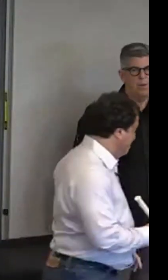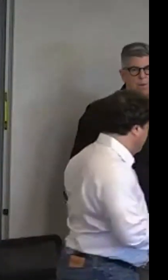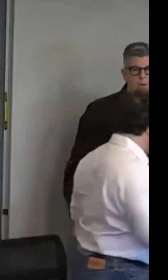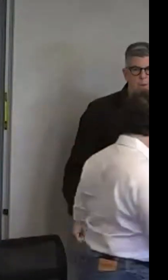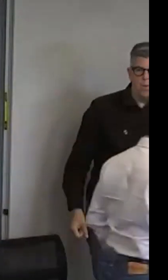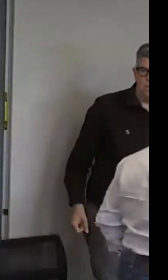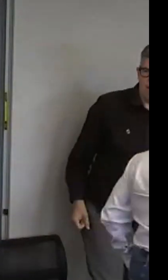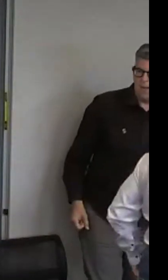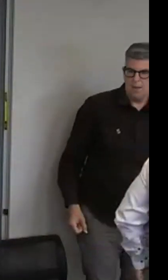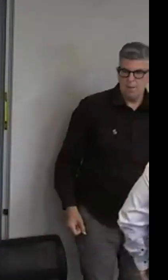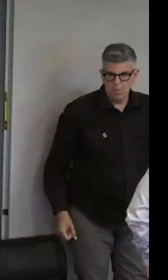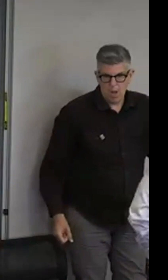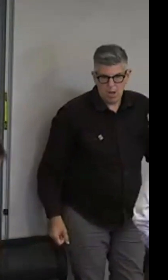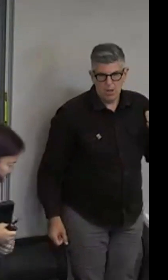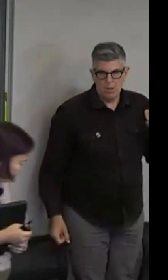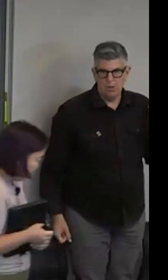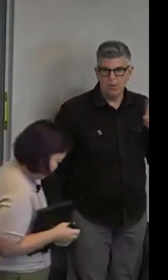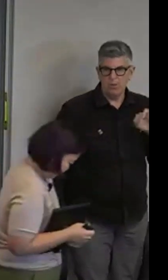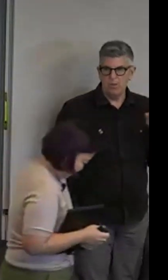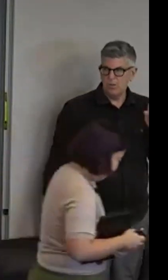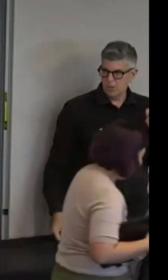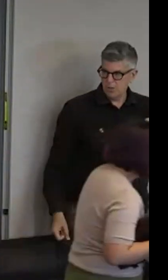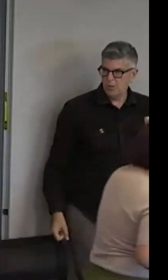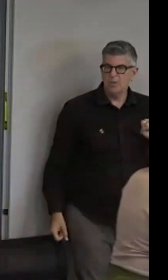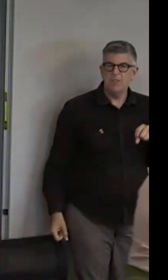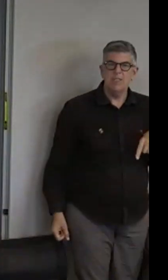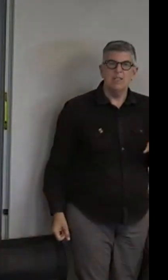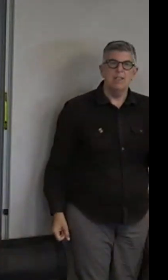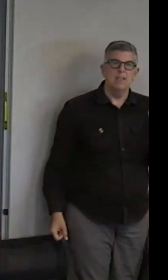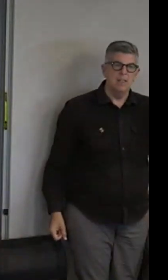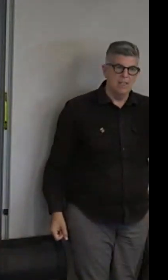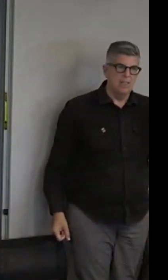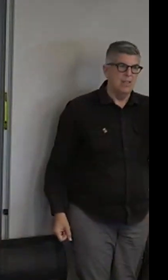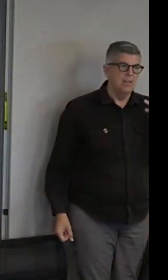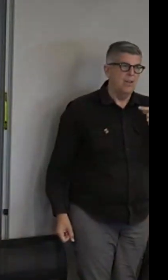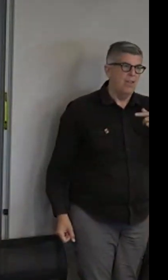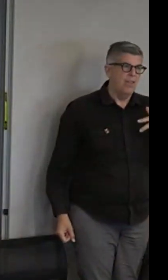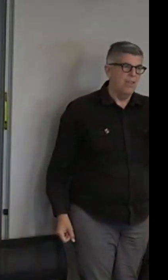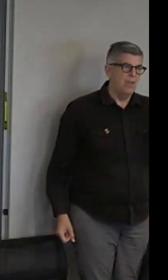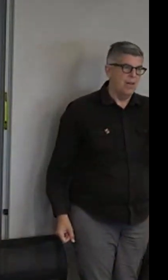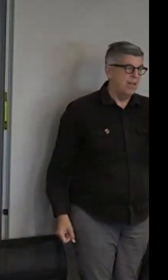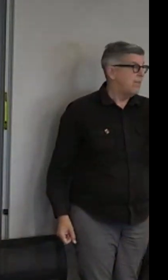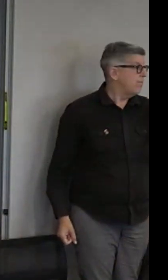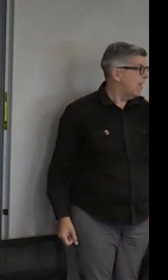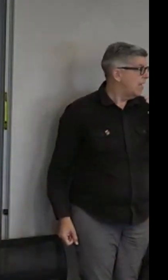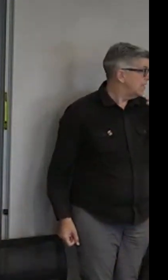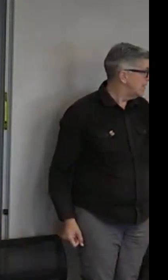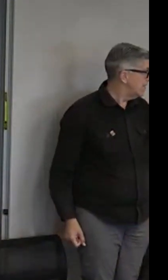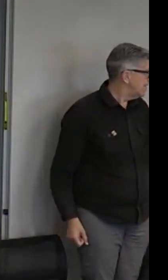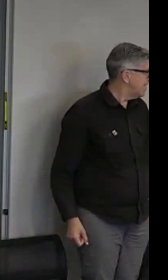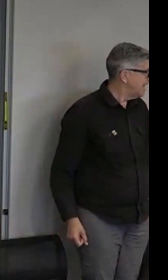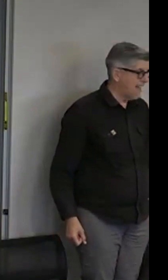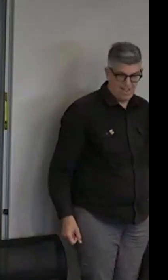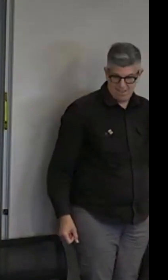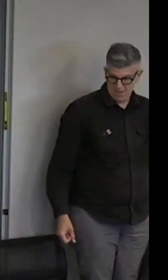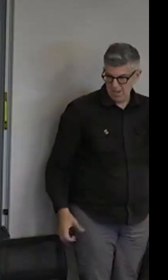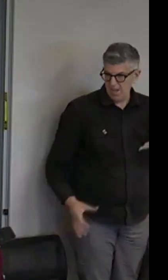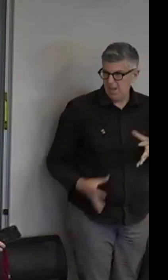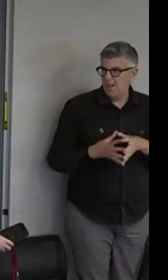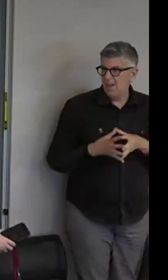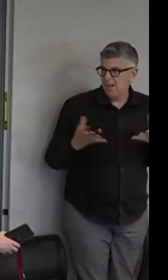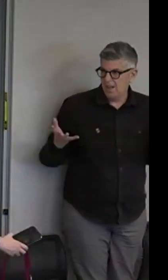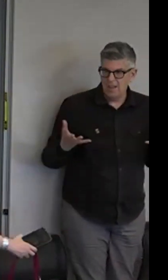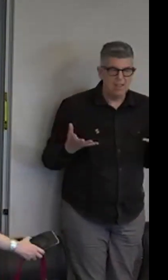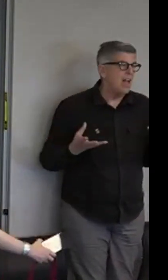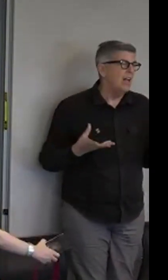Zoox, our Uber, the Three Sticks Wine, all of our donors, our volunteers today. You know, a lot goes into pulling